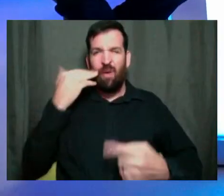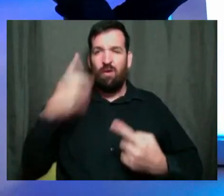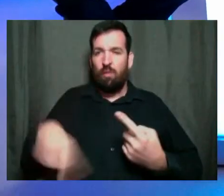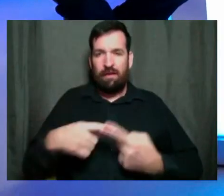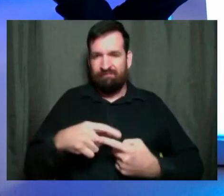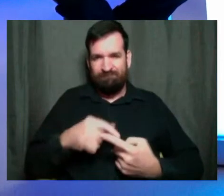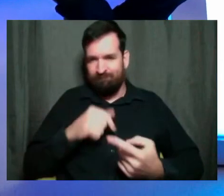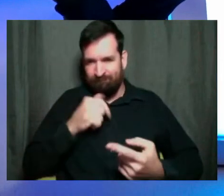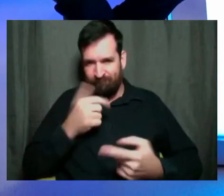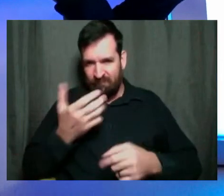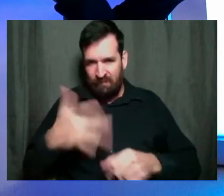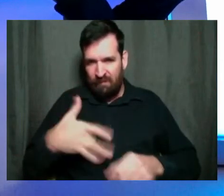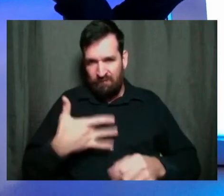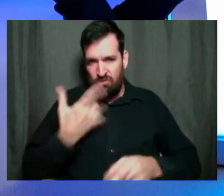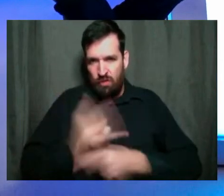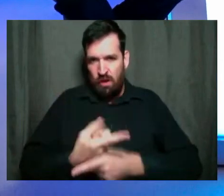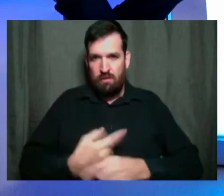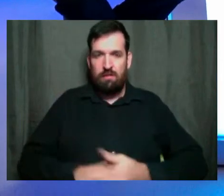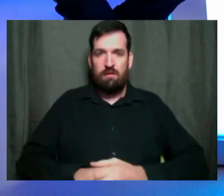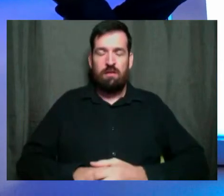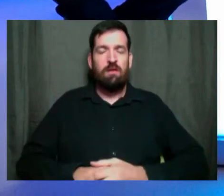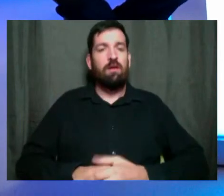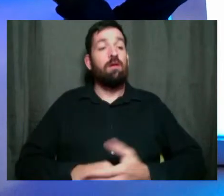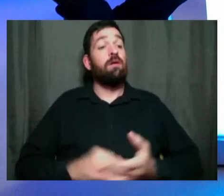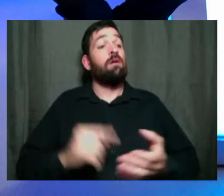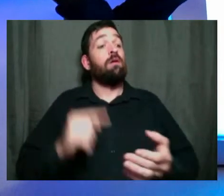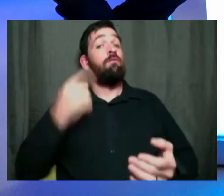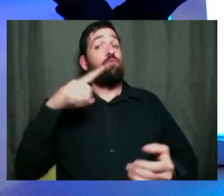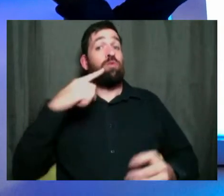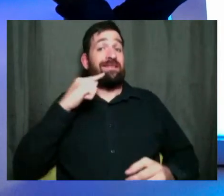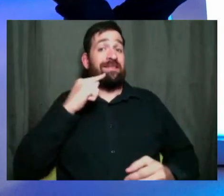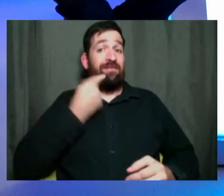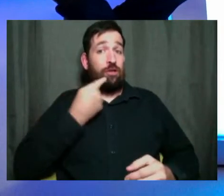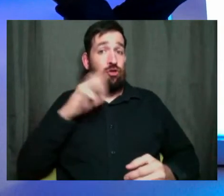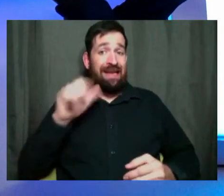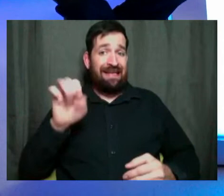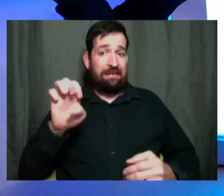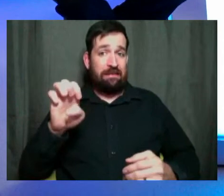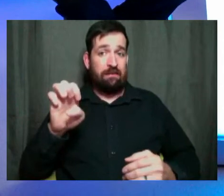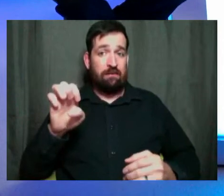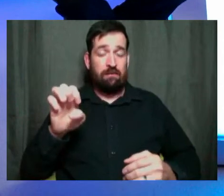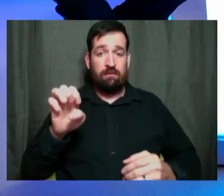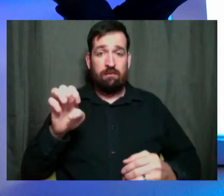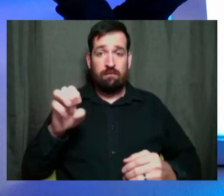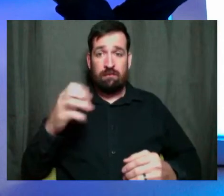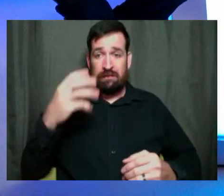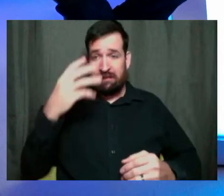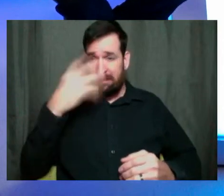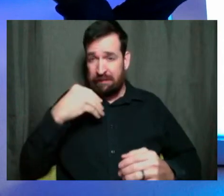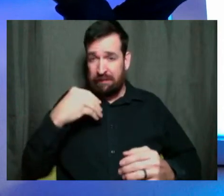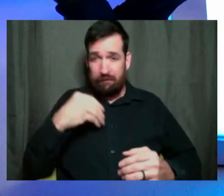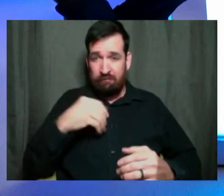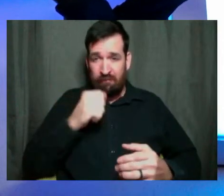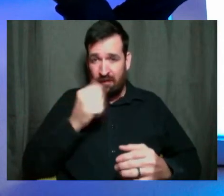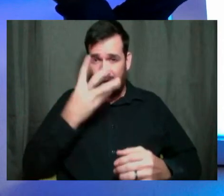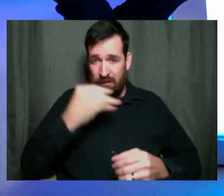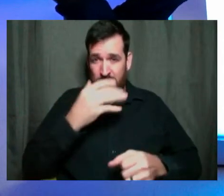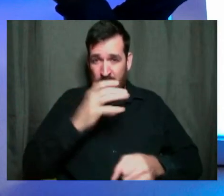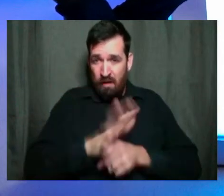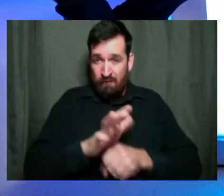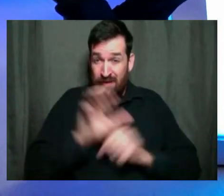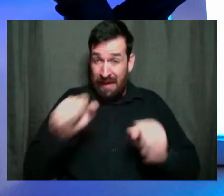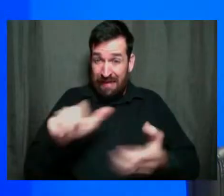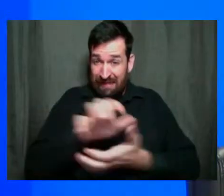So in a severe case, could sleep deprivation cause like long-term damage or something really bad to